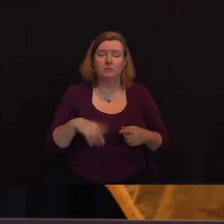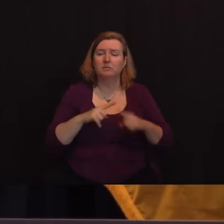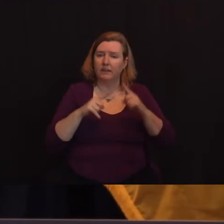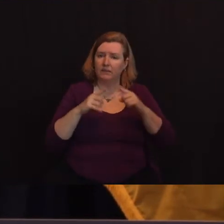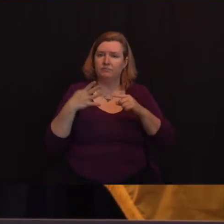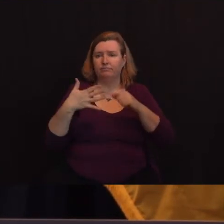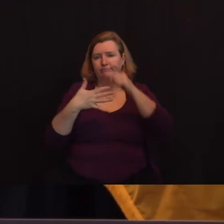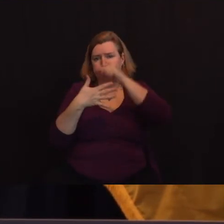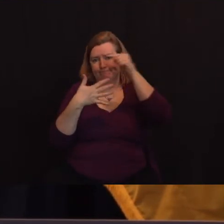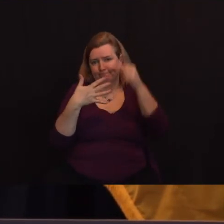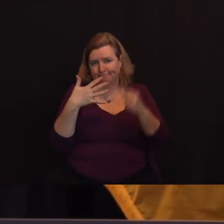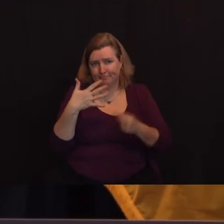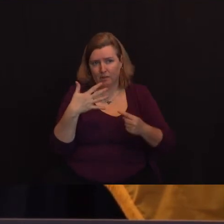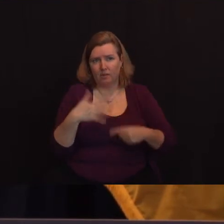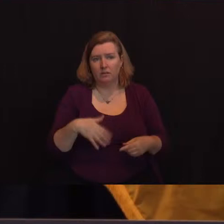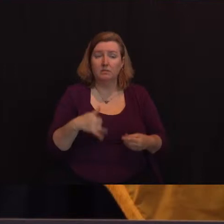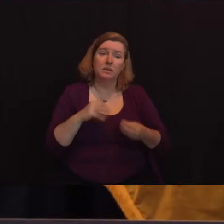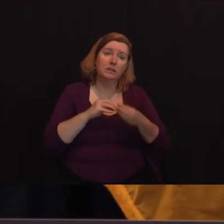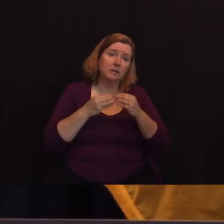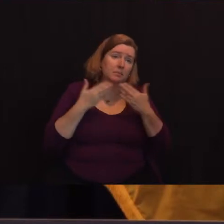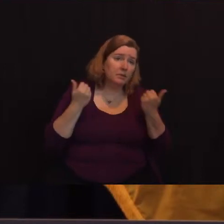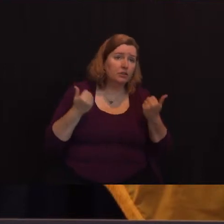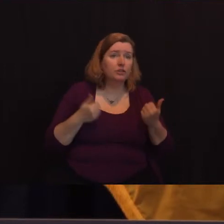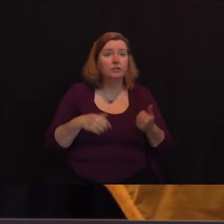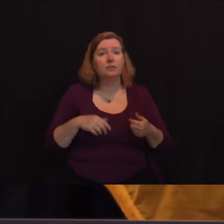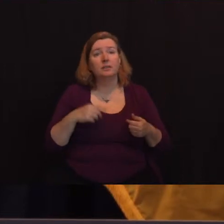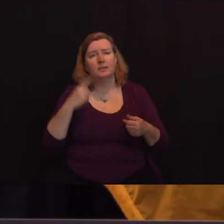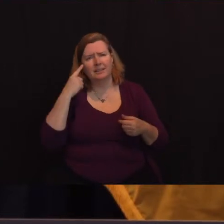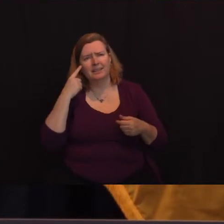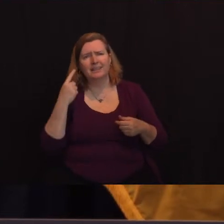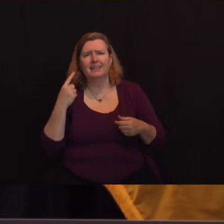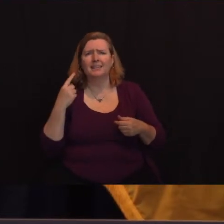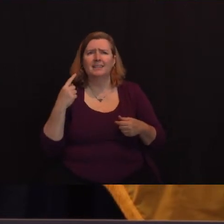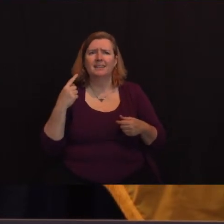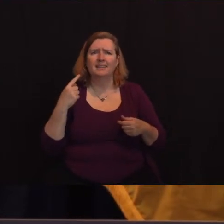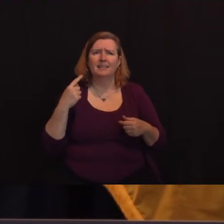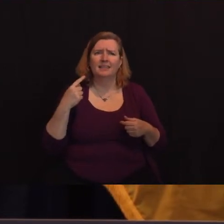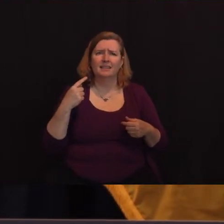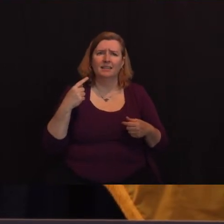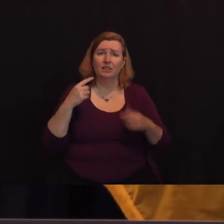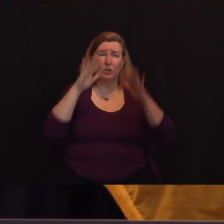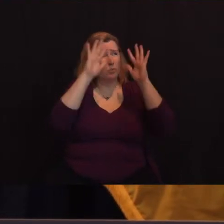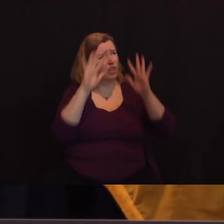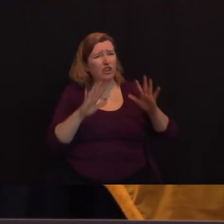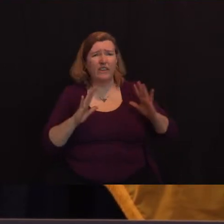sick. The weather's better. Frankly, I think I can let my hair down.